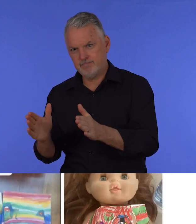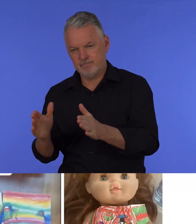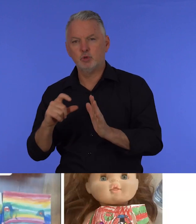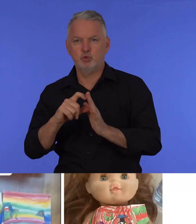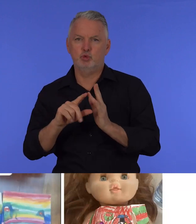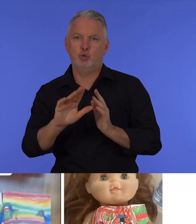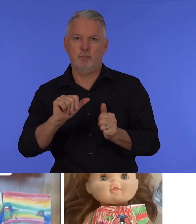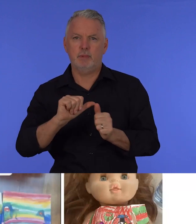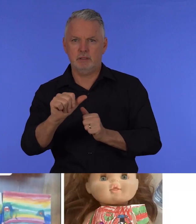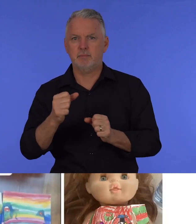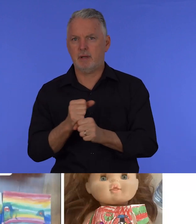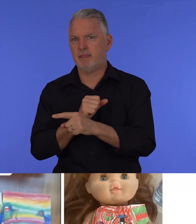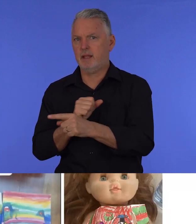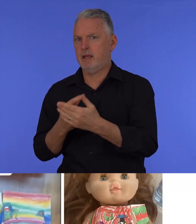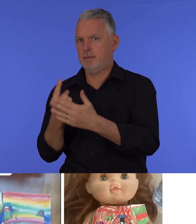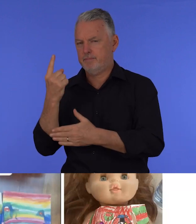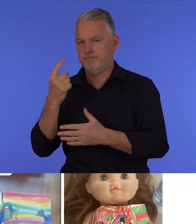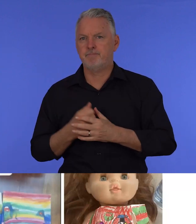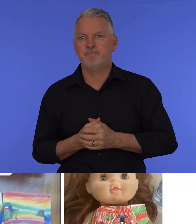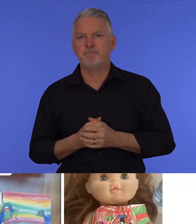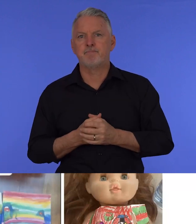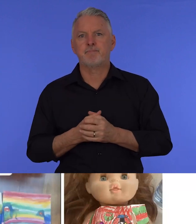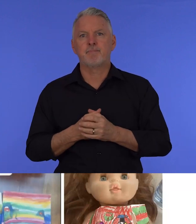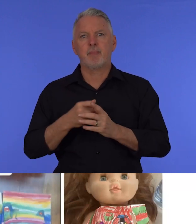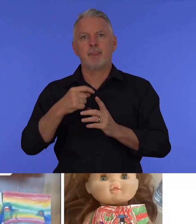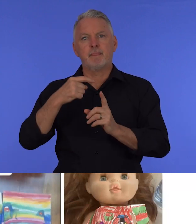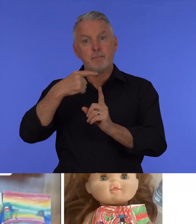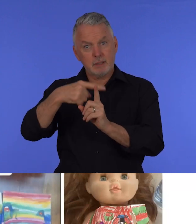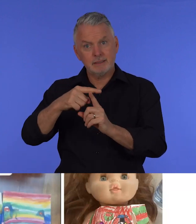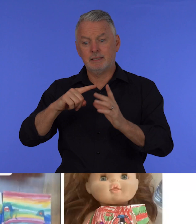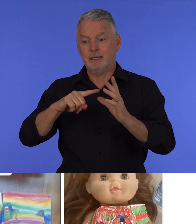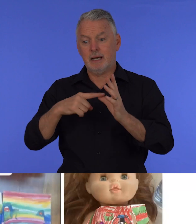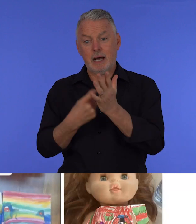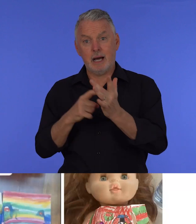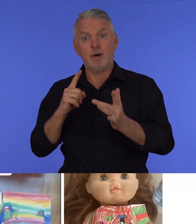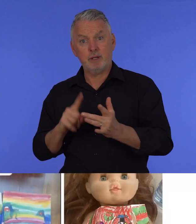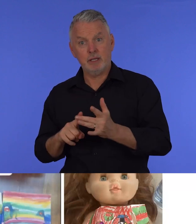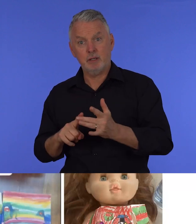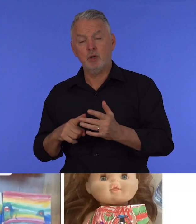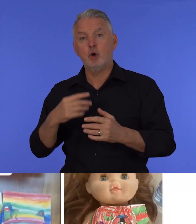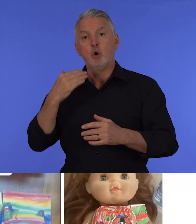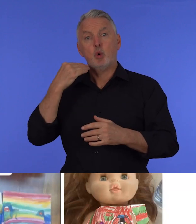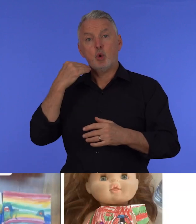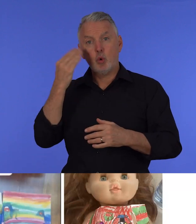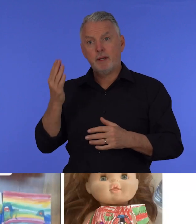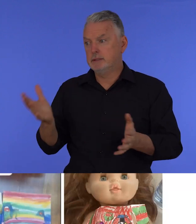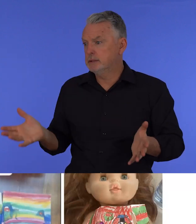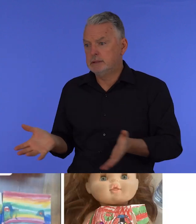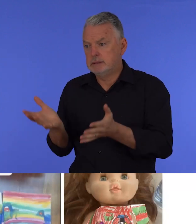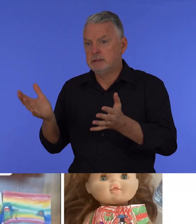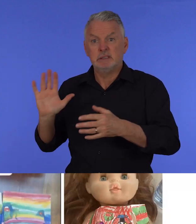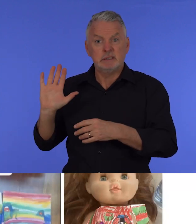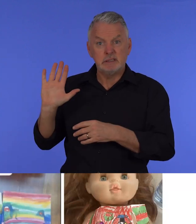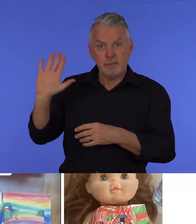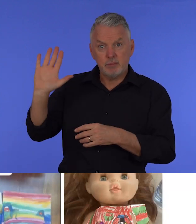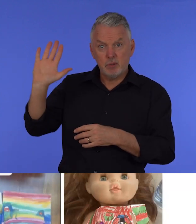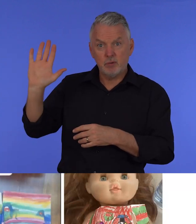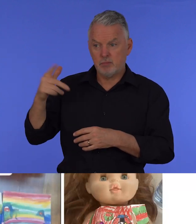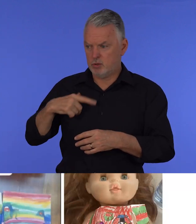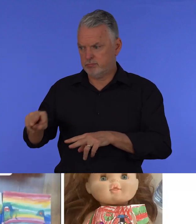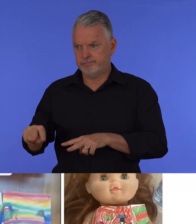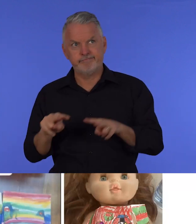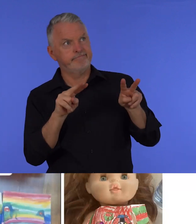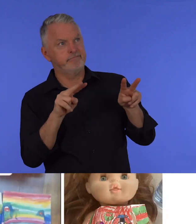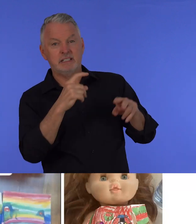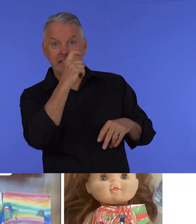and why would I not be able to give Ariana the same access to that? She also has something that, you know, we always